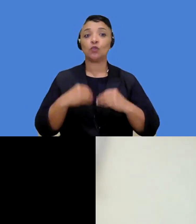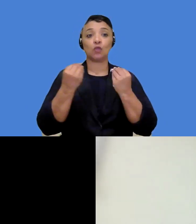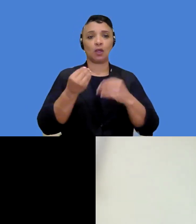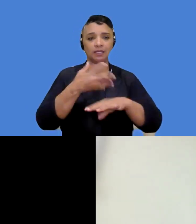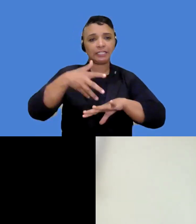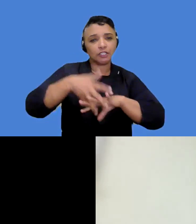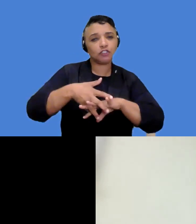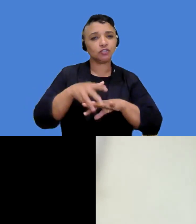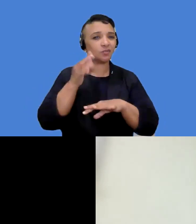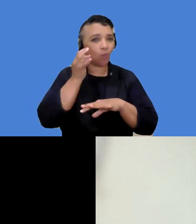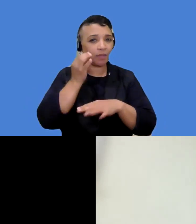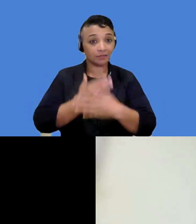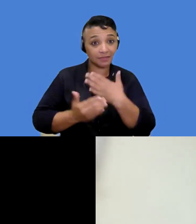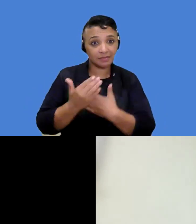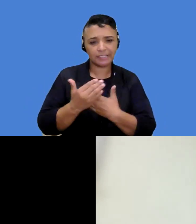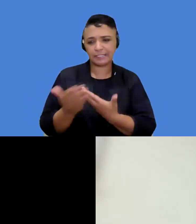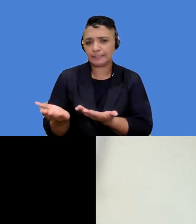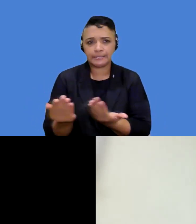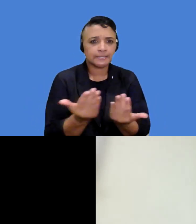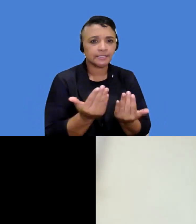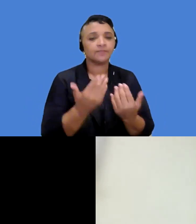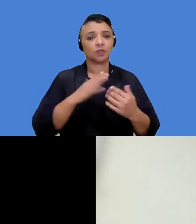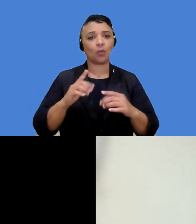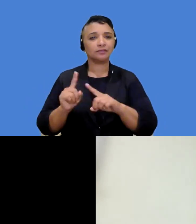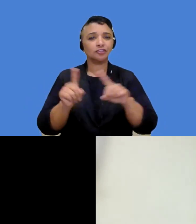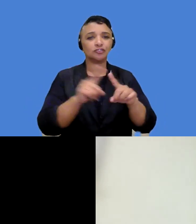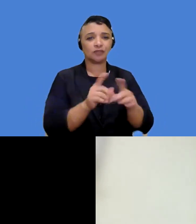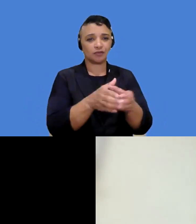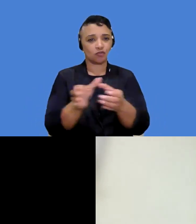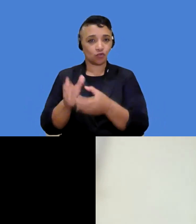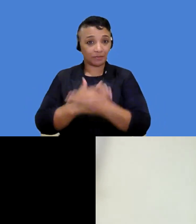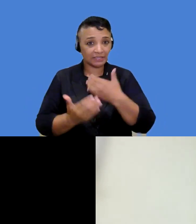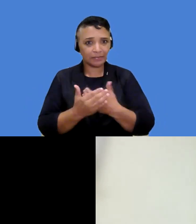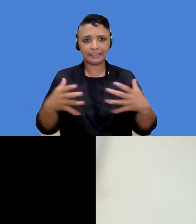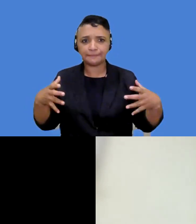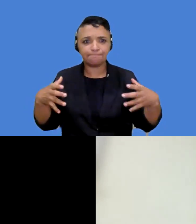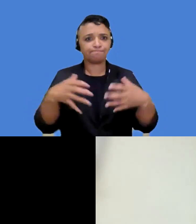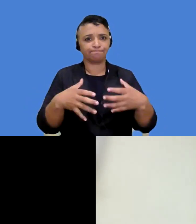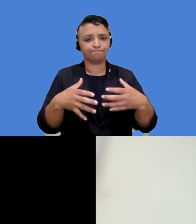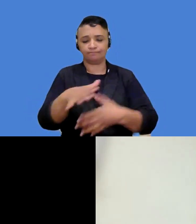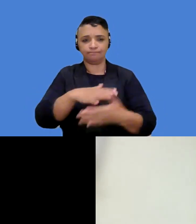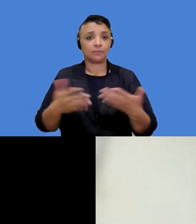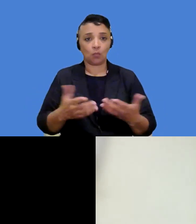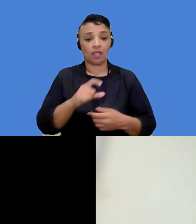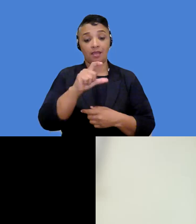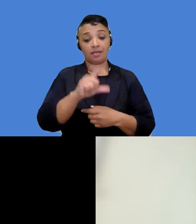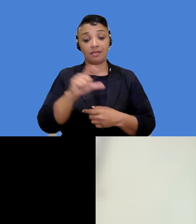with disabilities, promoting cross-movement collaboration in Nepal, Asia, and